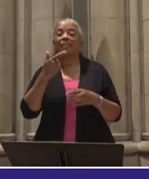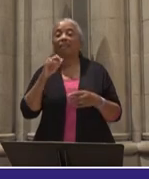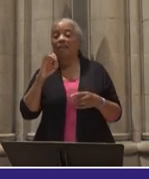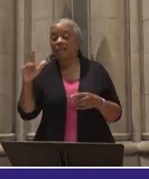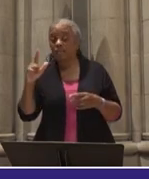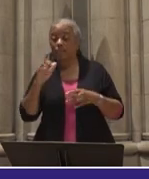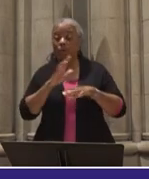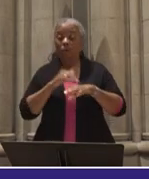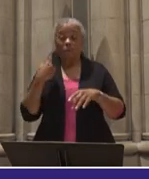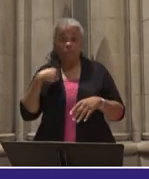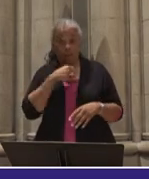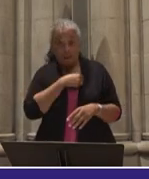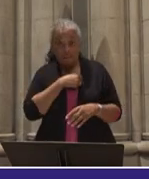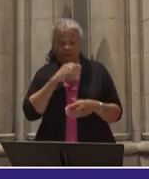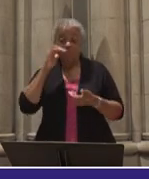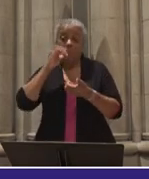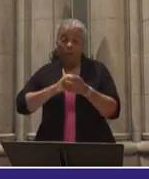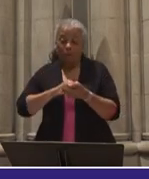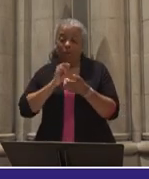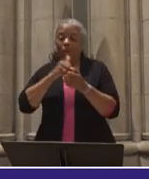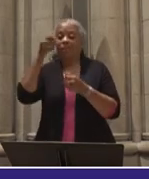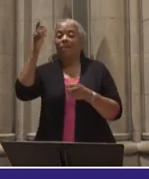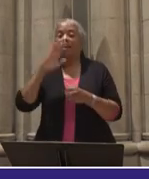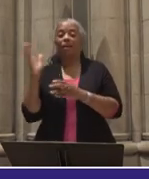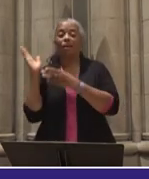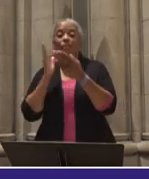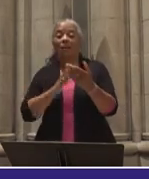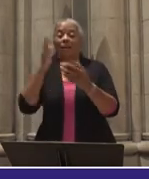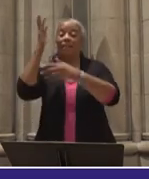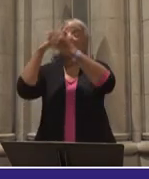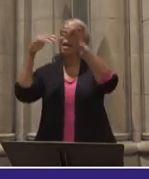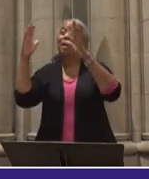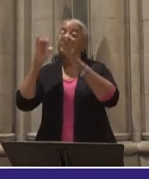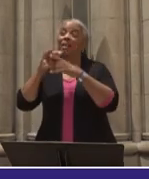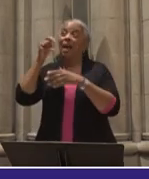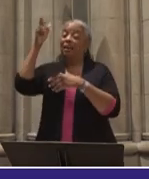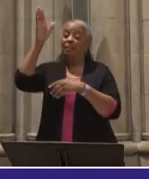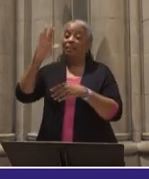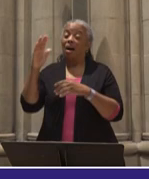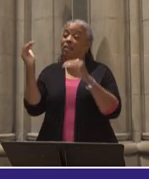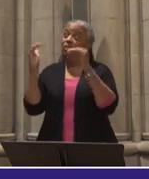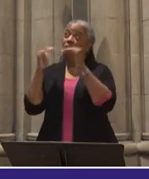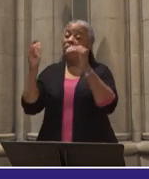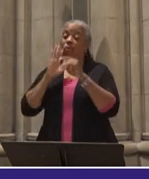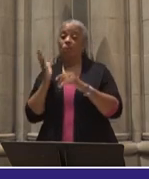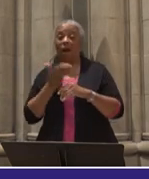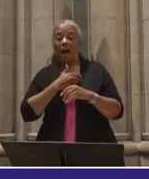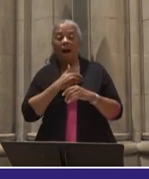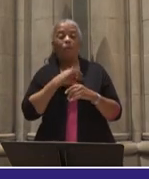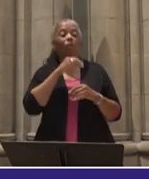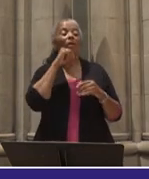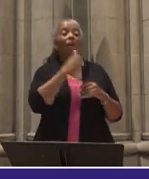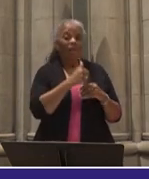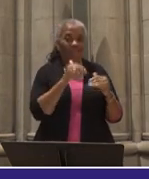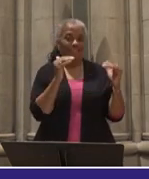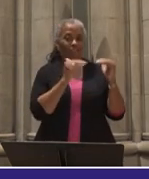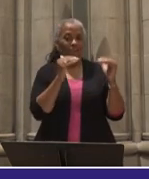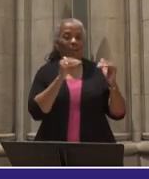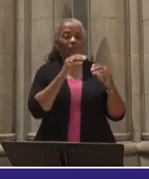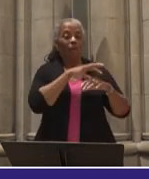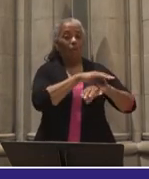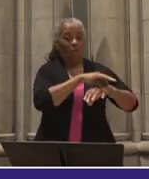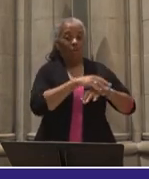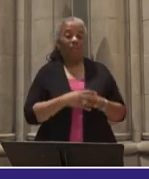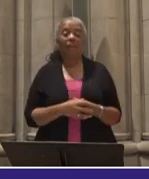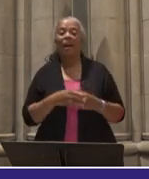us to partner with God in bringing that heaven, which is God's justice, to our unjust earth. And let